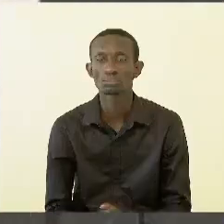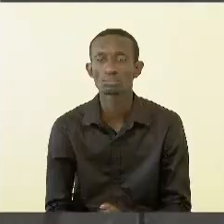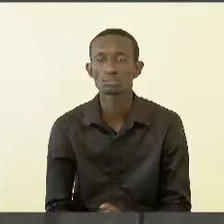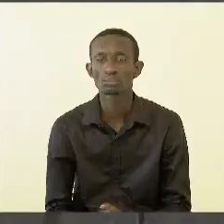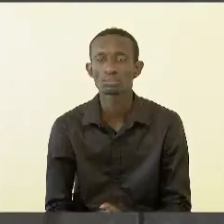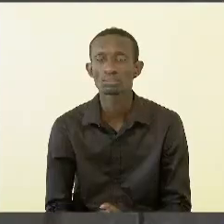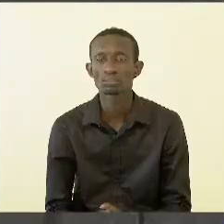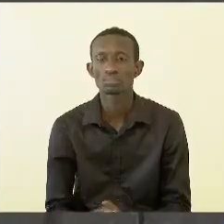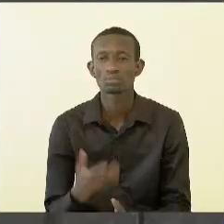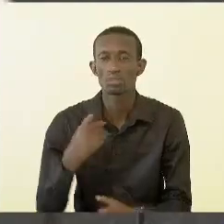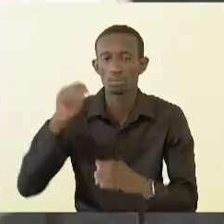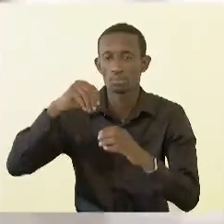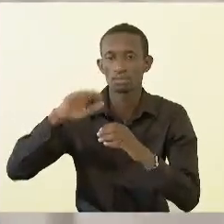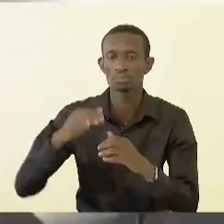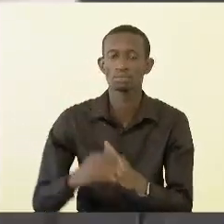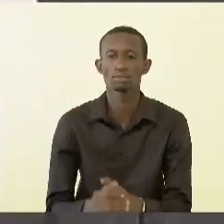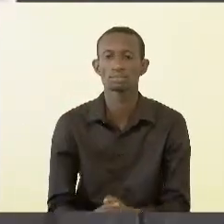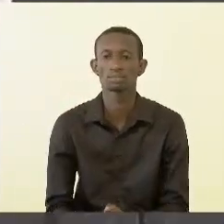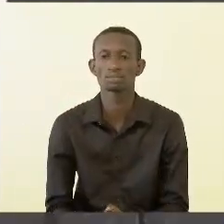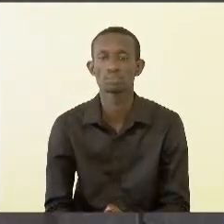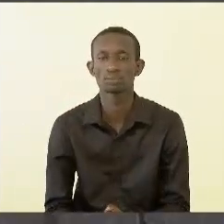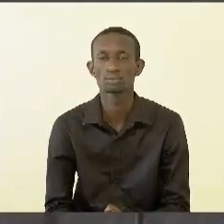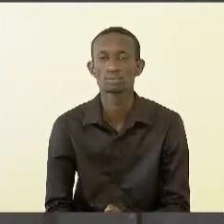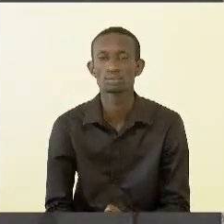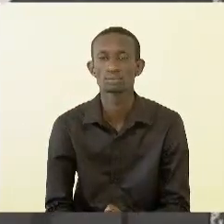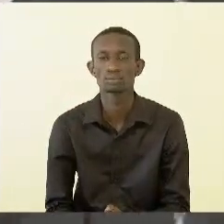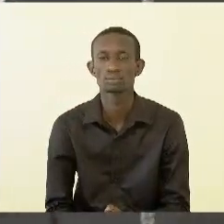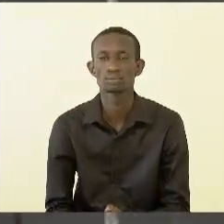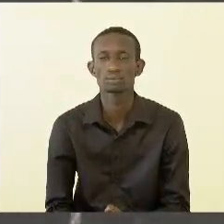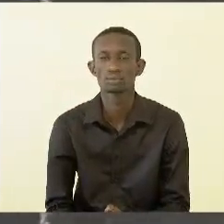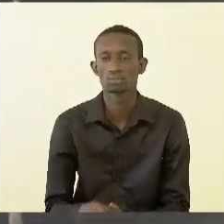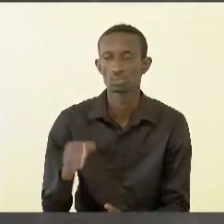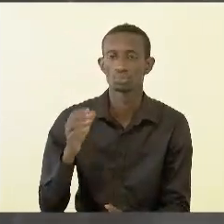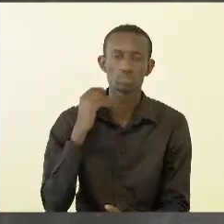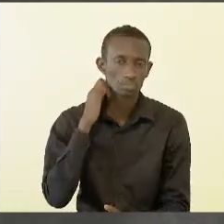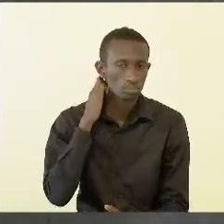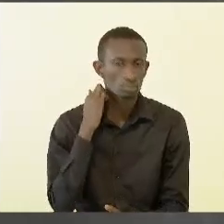I have to add this, so it just goes inside.